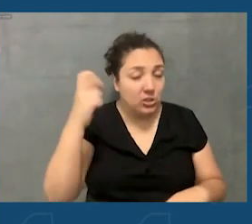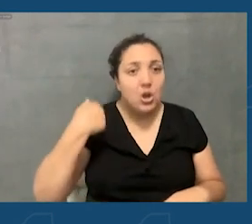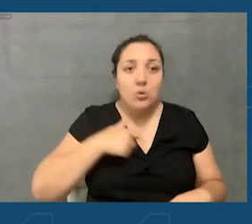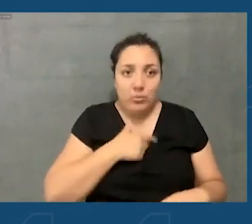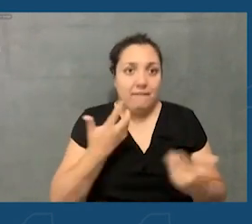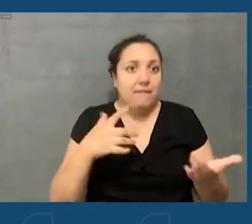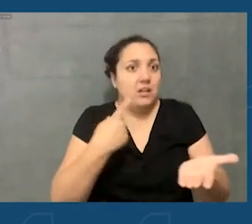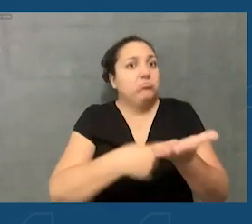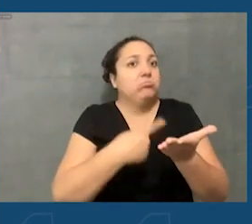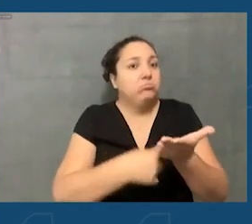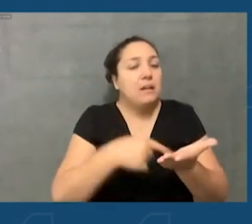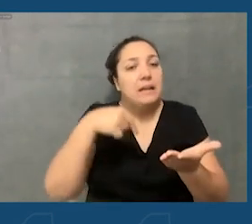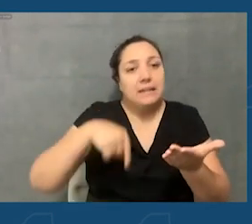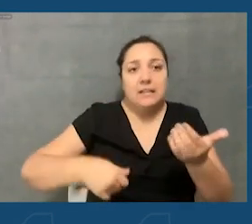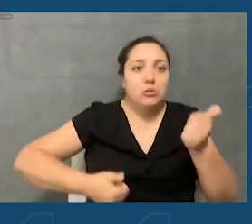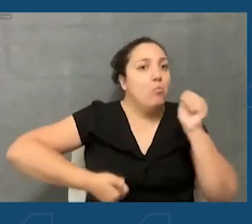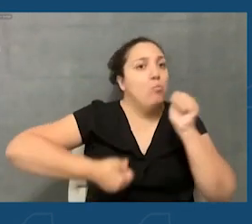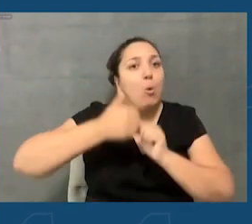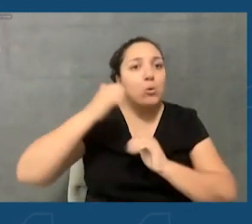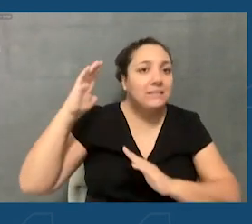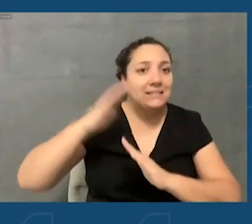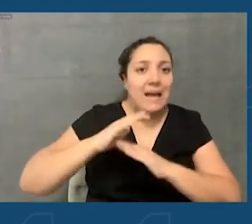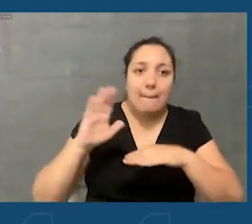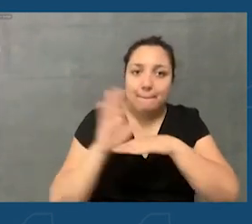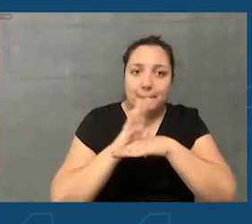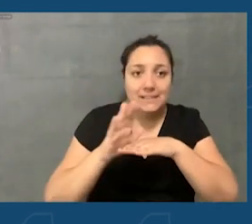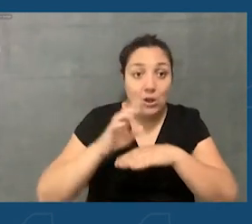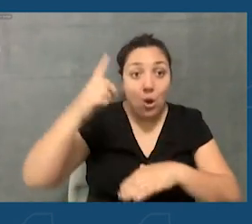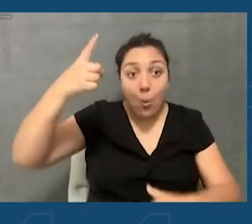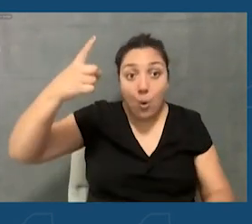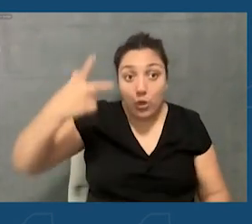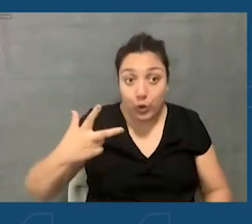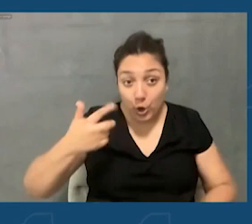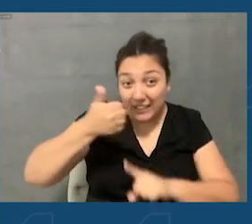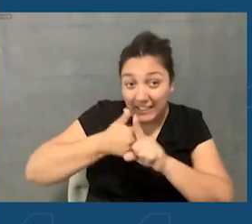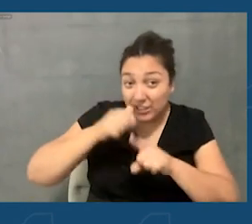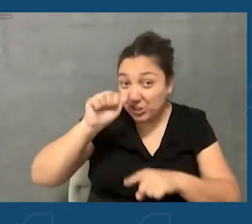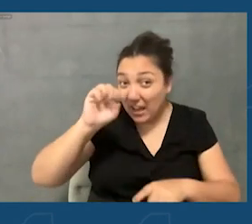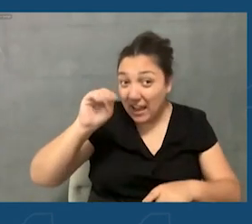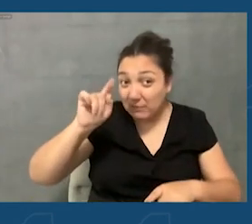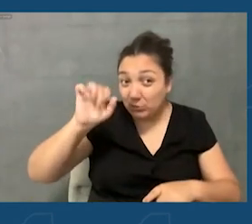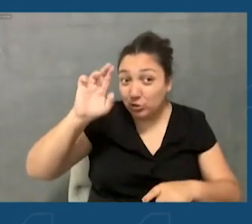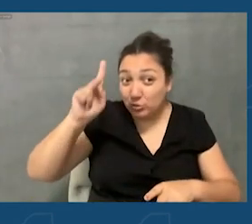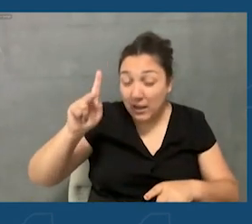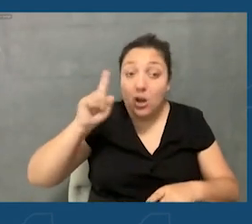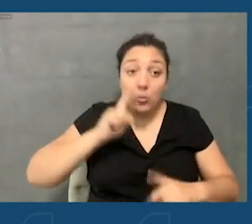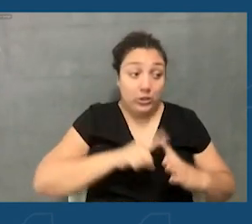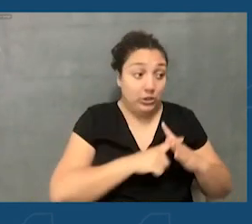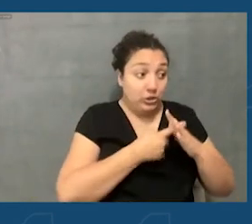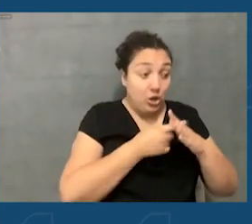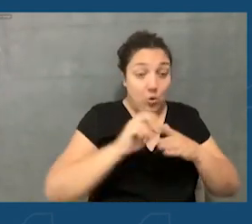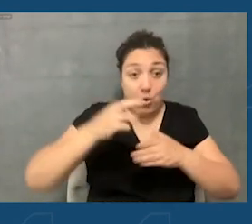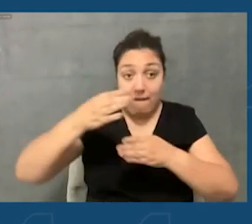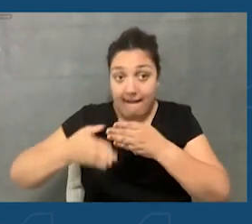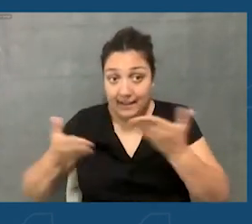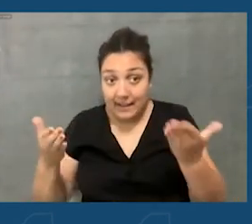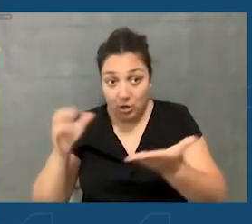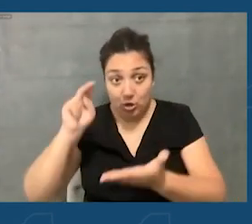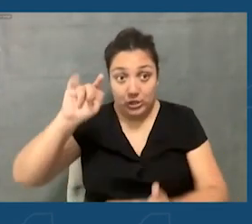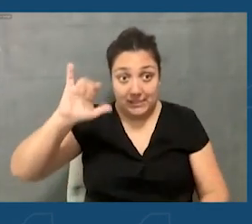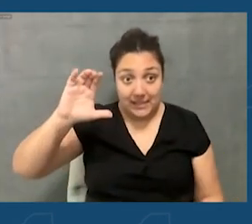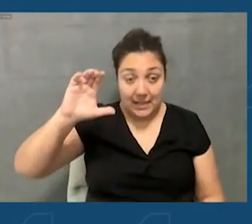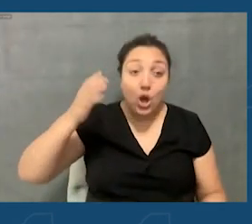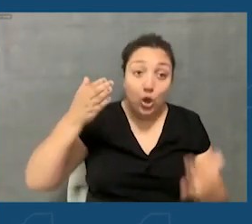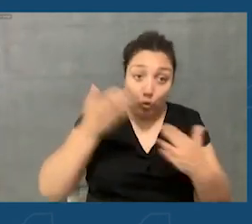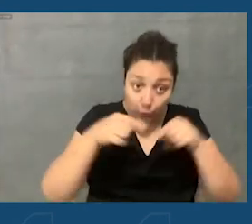transit hub in North America. 1/3 of every Amtrak passenger either starts or ends here in New York City through this